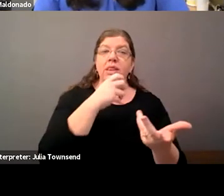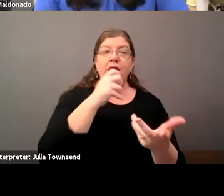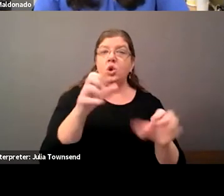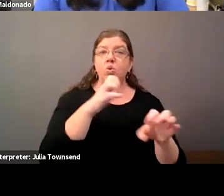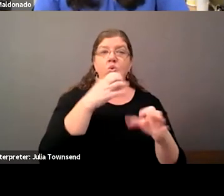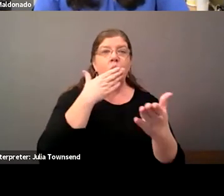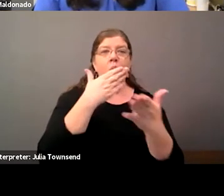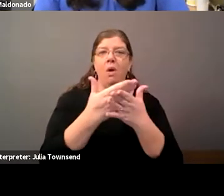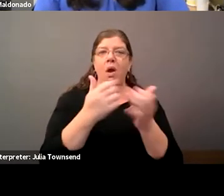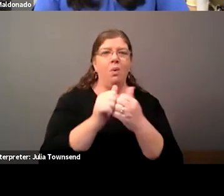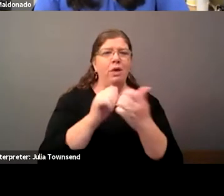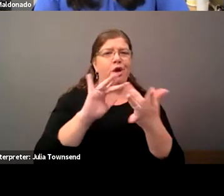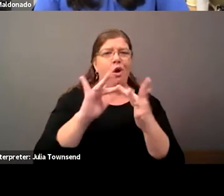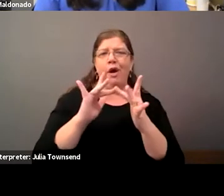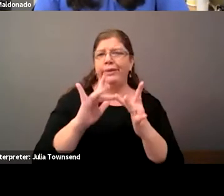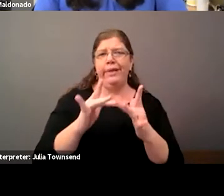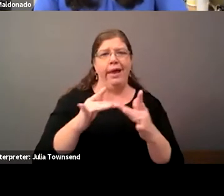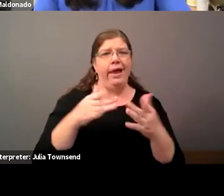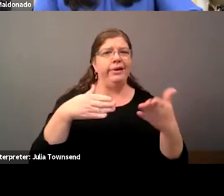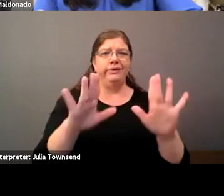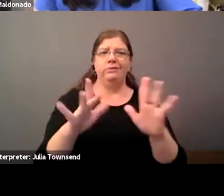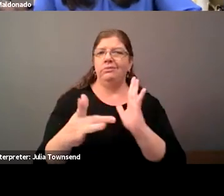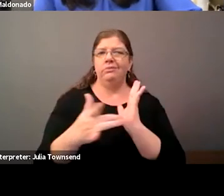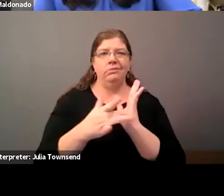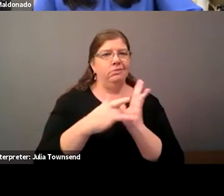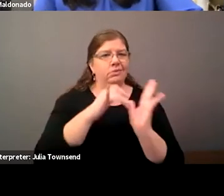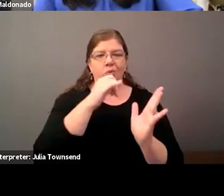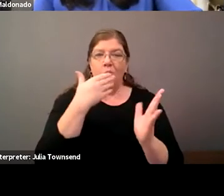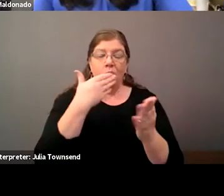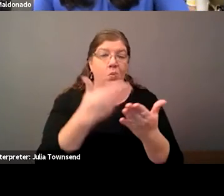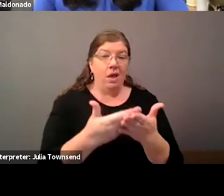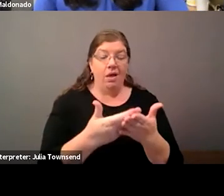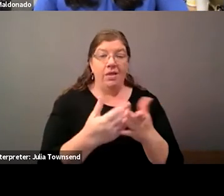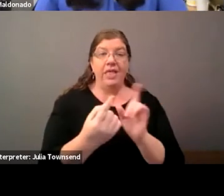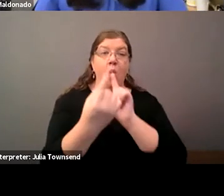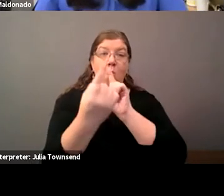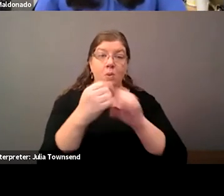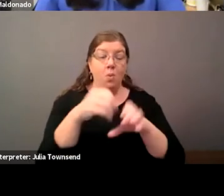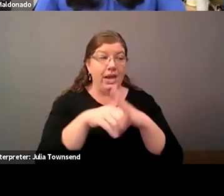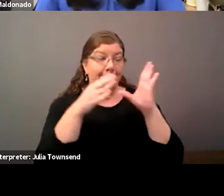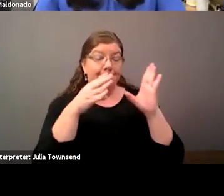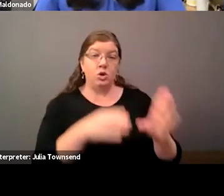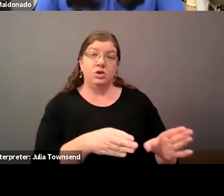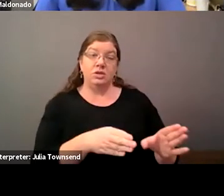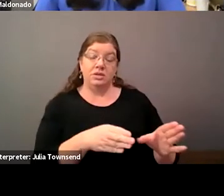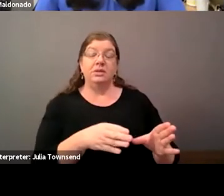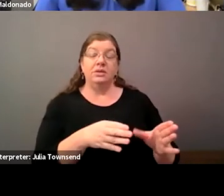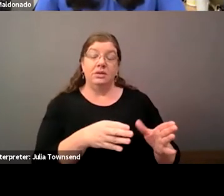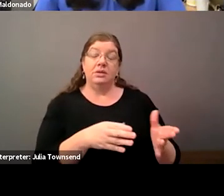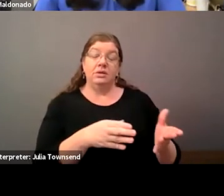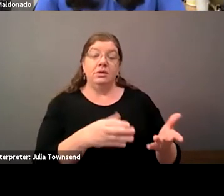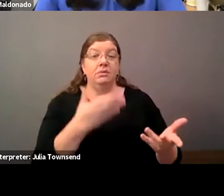so well with the online format you know that one-to-one in person and covet